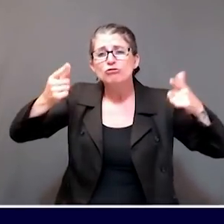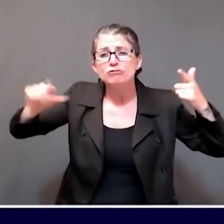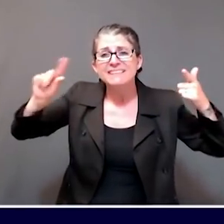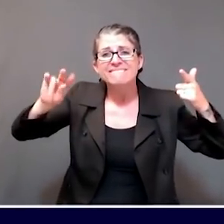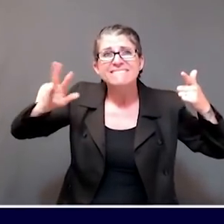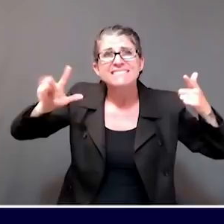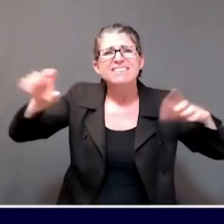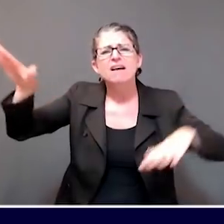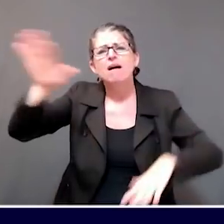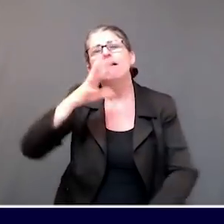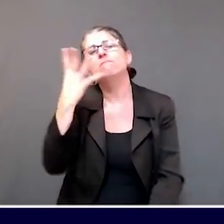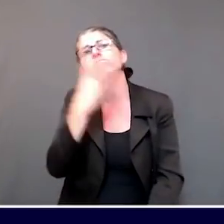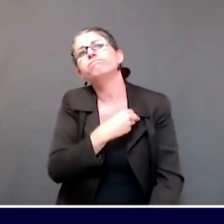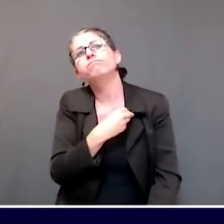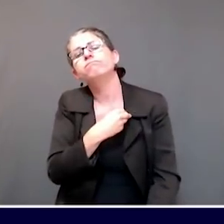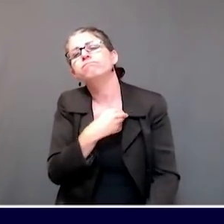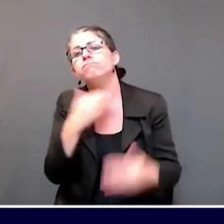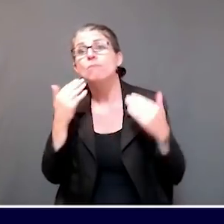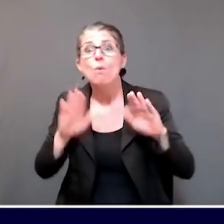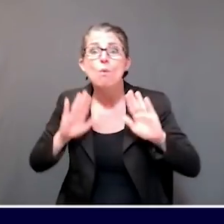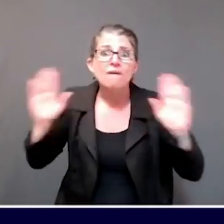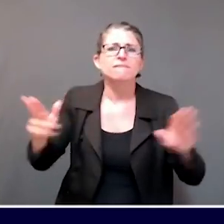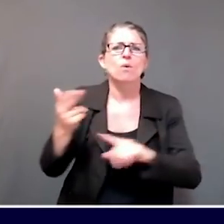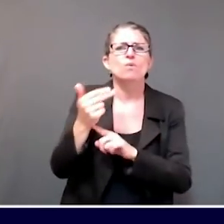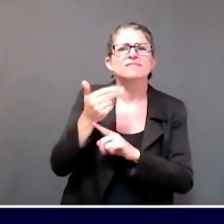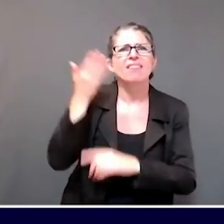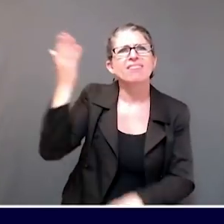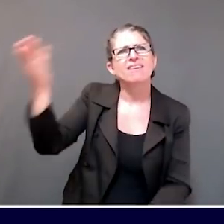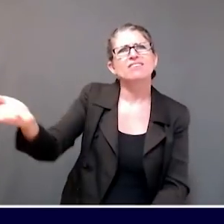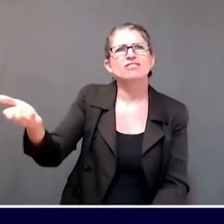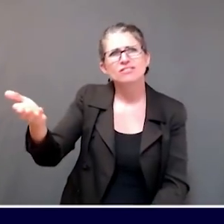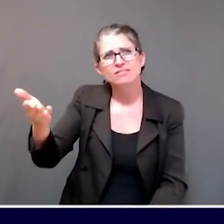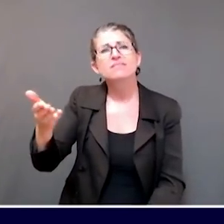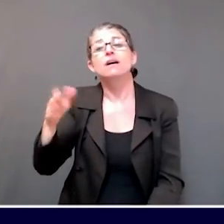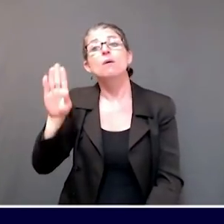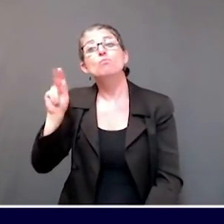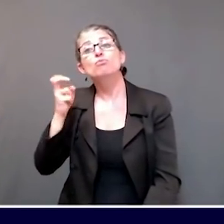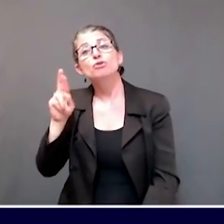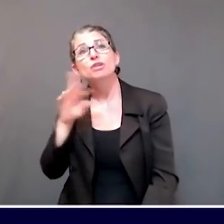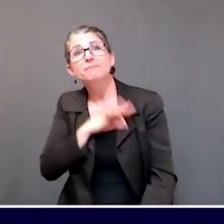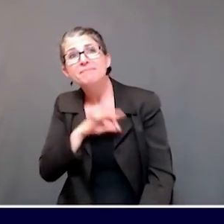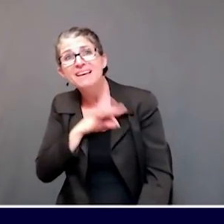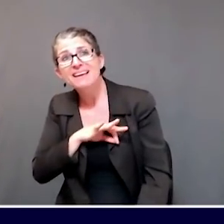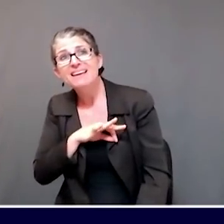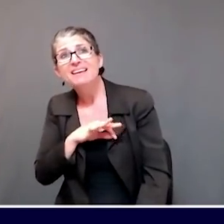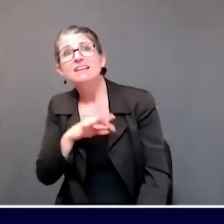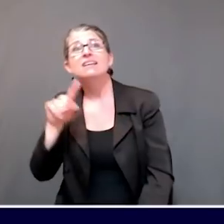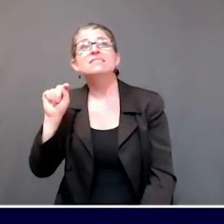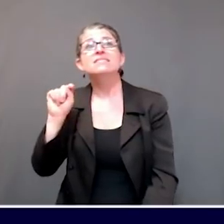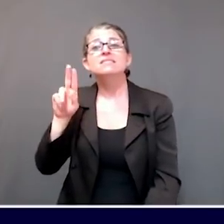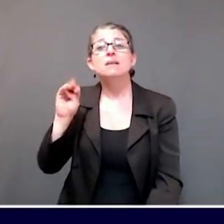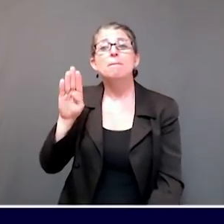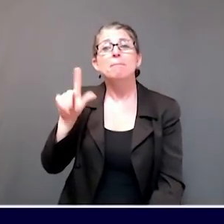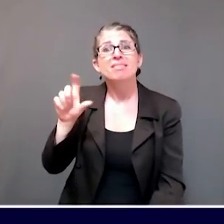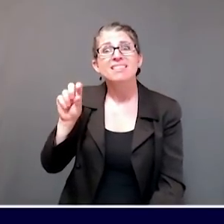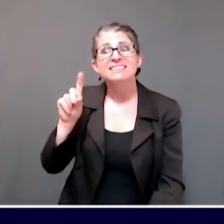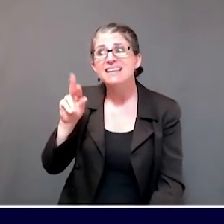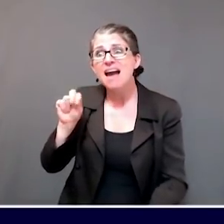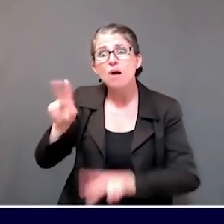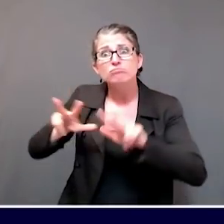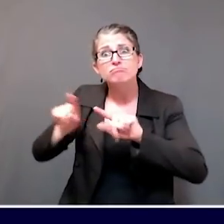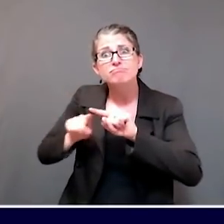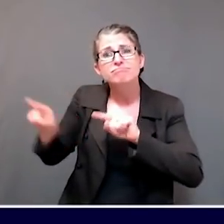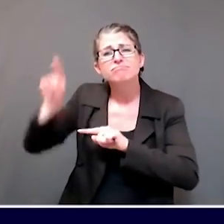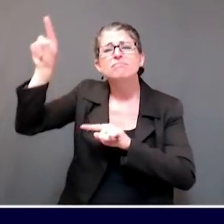and hotels there. Go to Mount Blue and tumble down and climb a hill, climb a mountain. Go to Aroostook State Park along the Aroostook